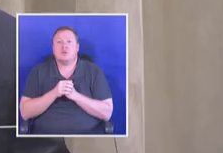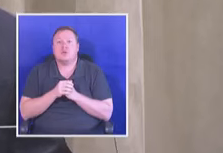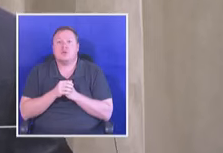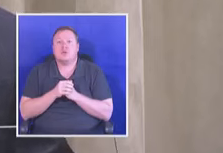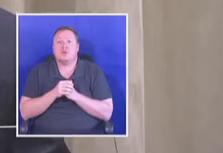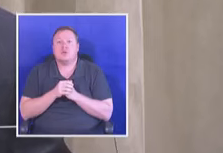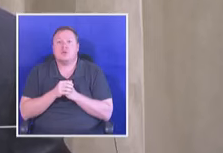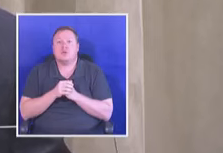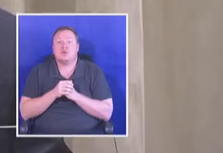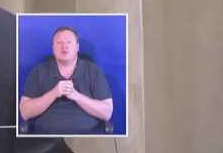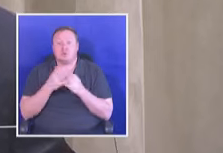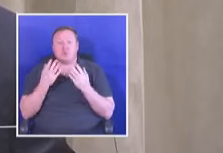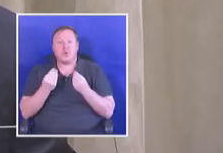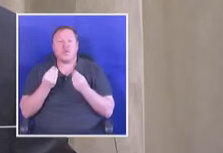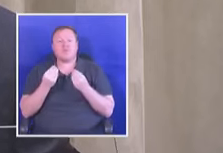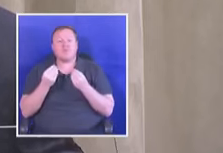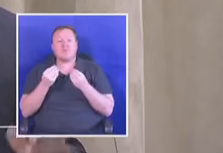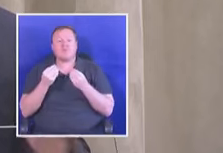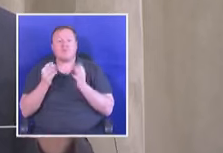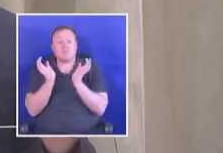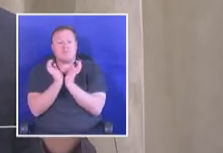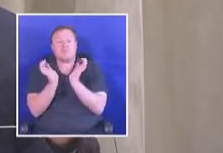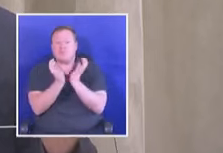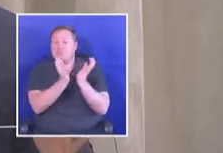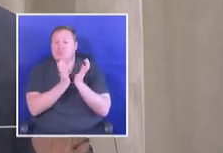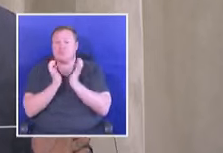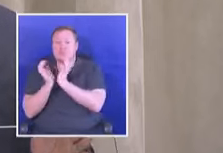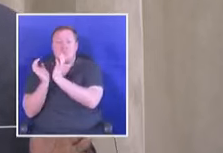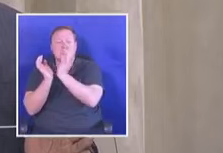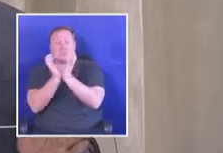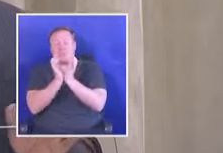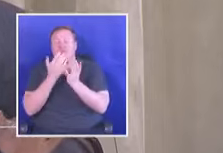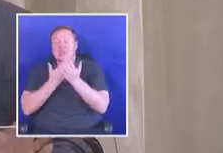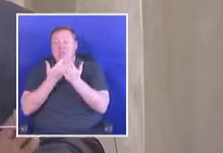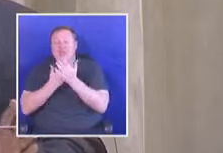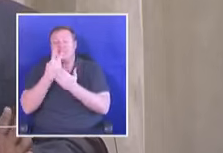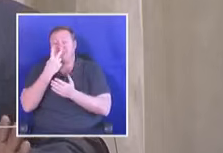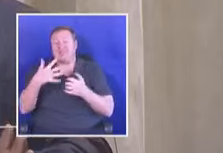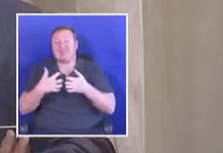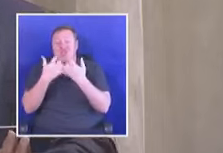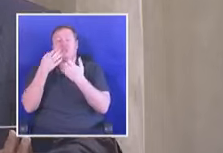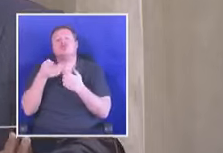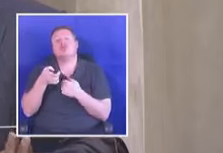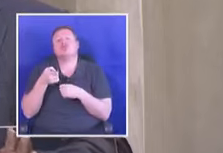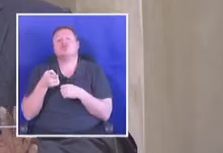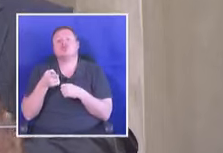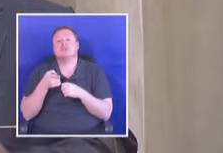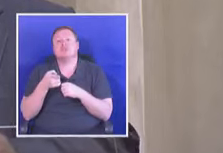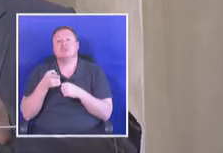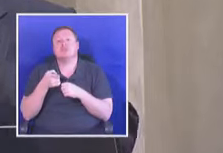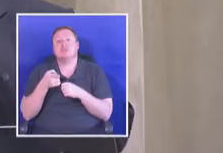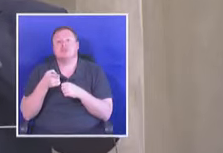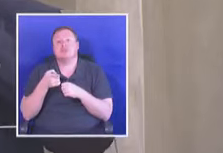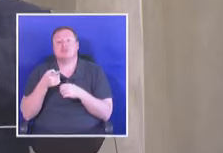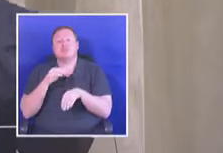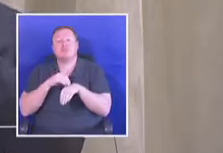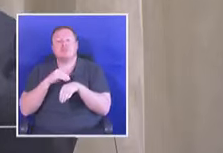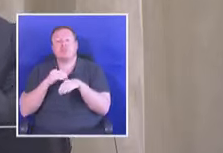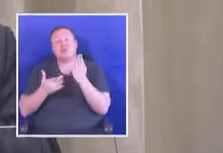the war room, we could see there were challenges, and the challenges seem to be more